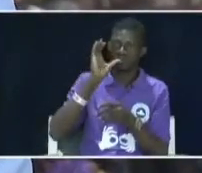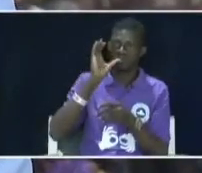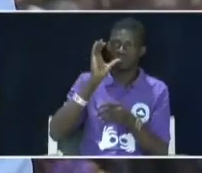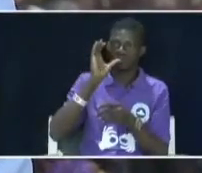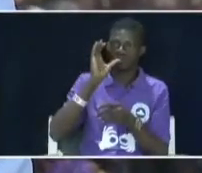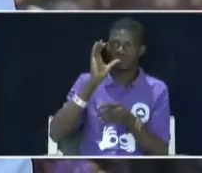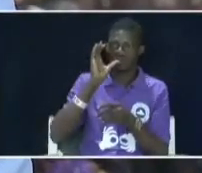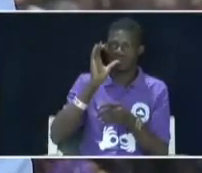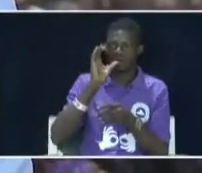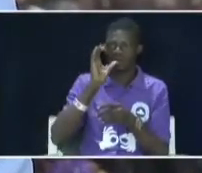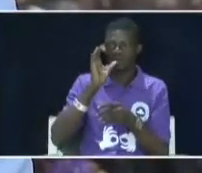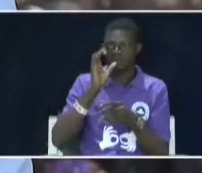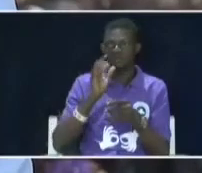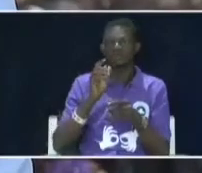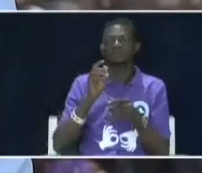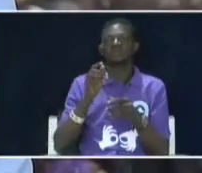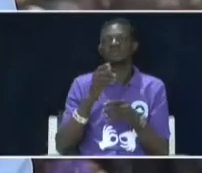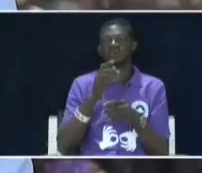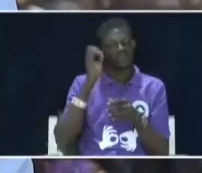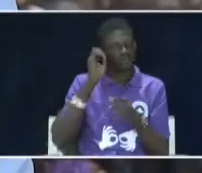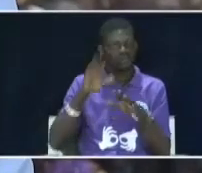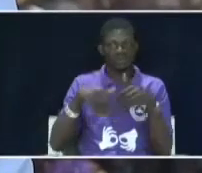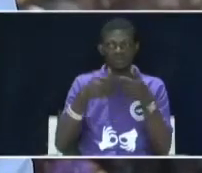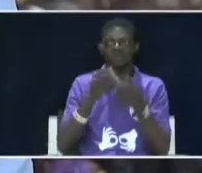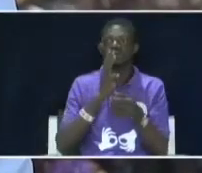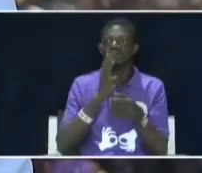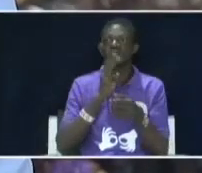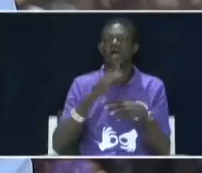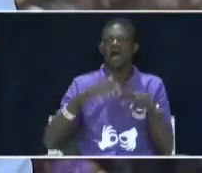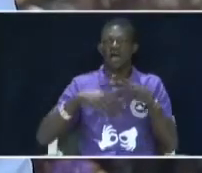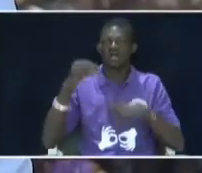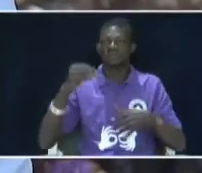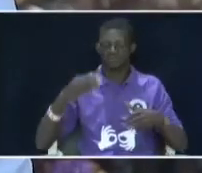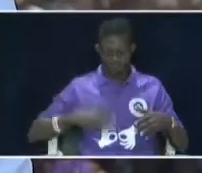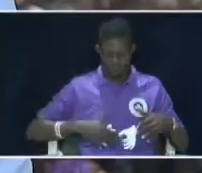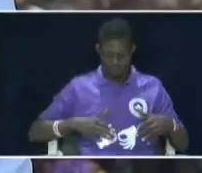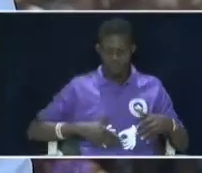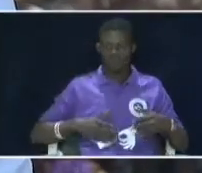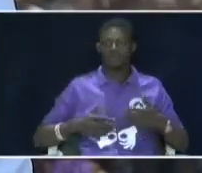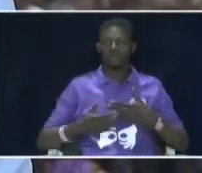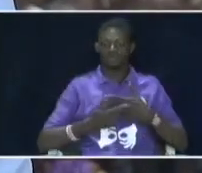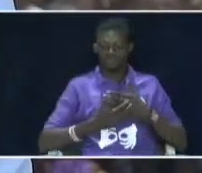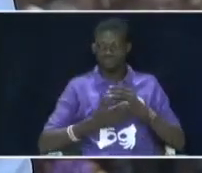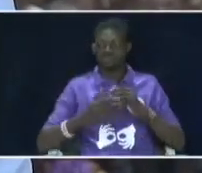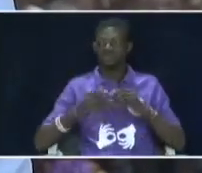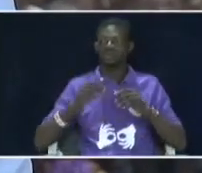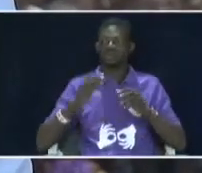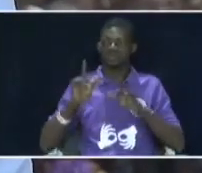of the water I will give them, out of their bellies will flow rivers of living waters.